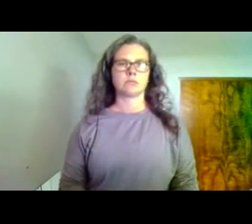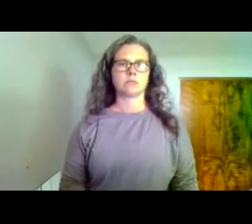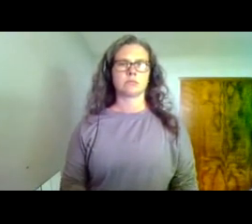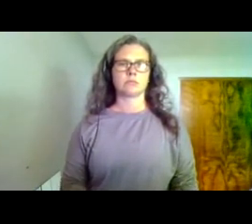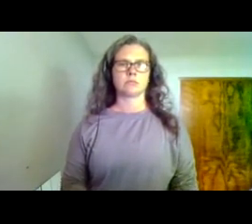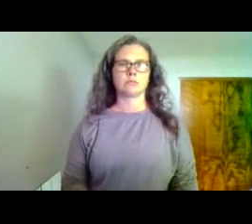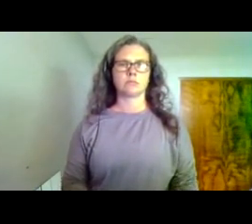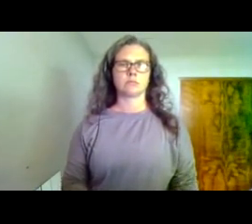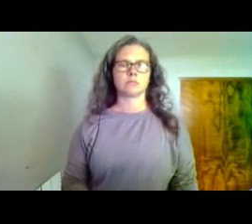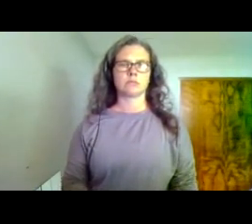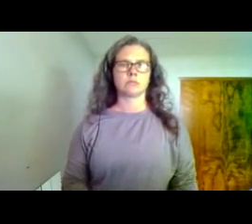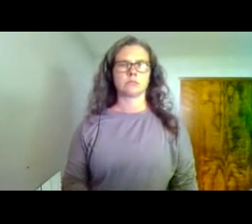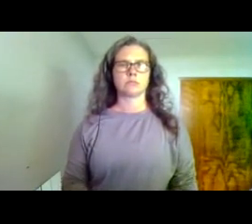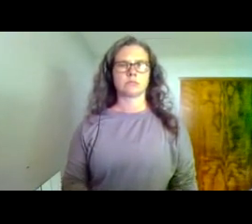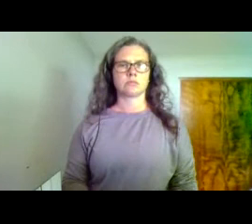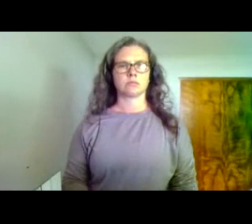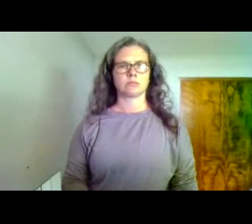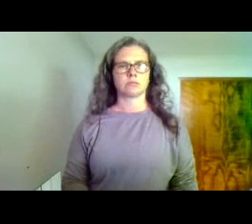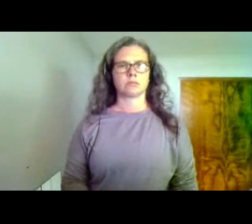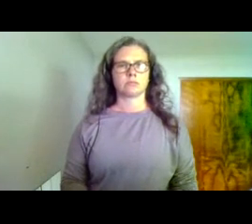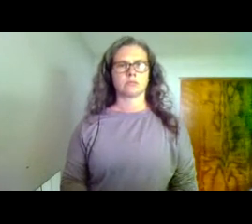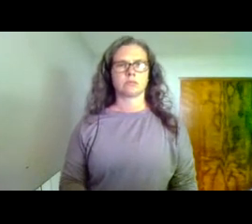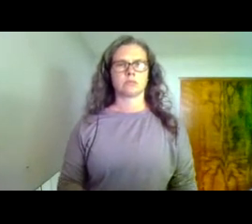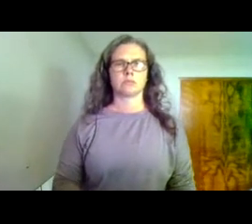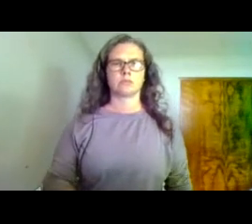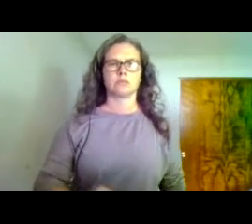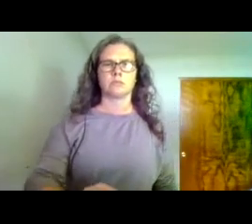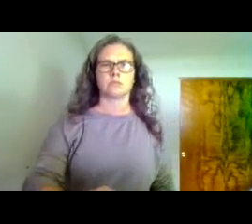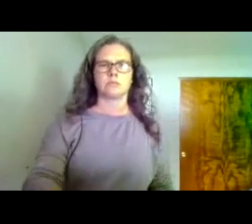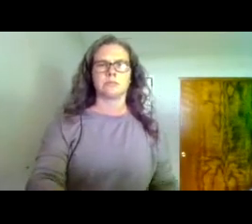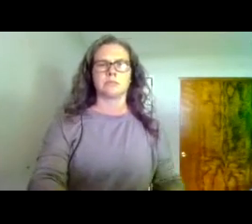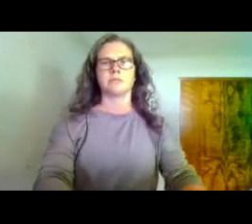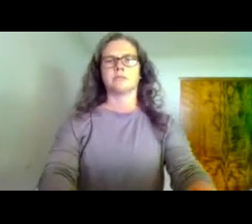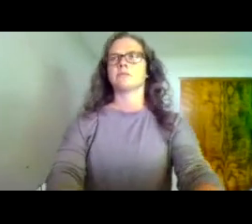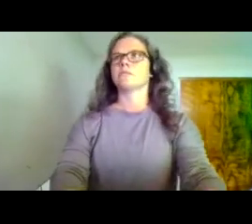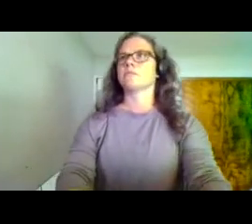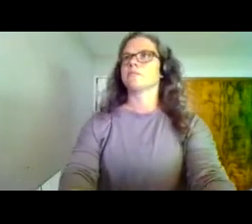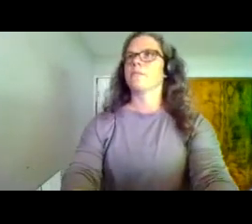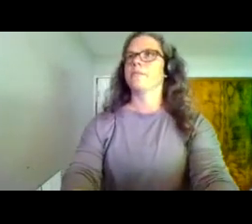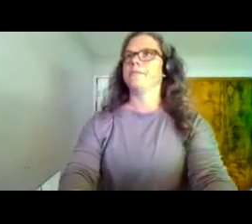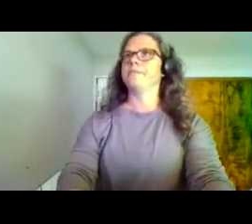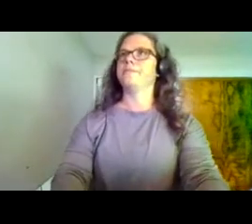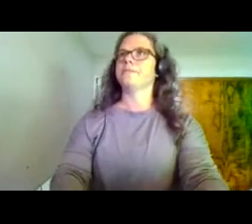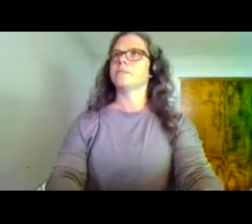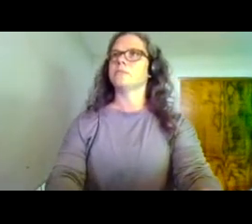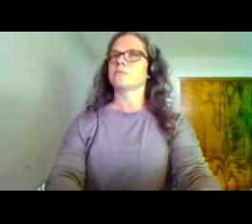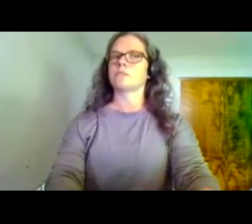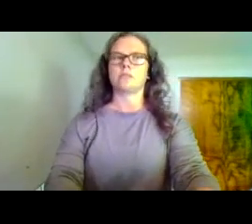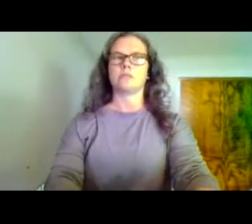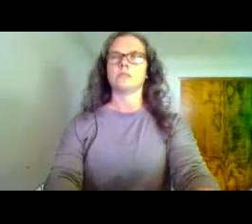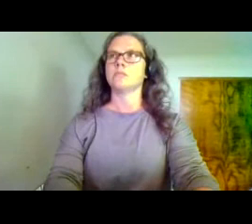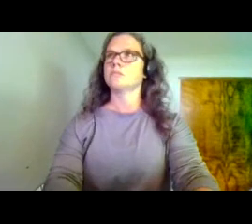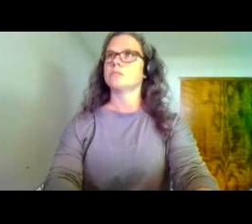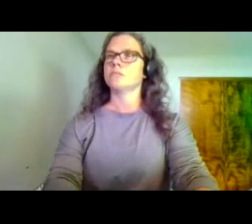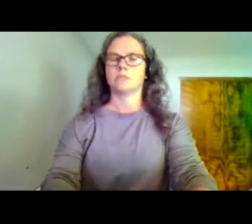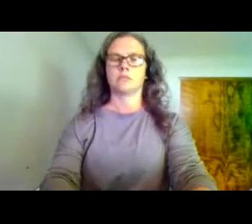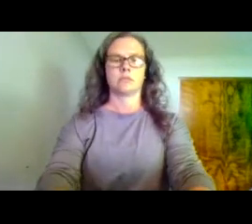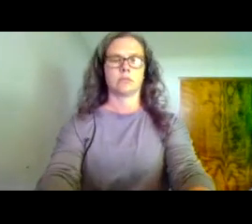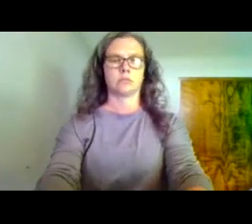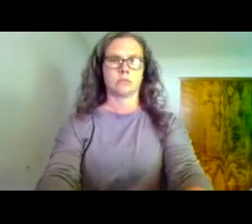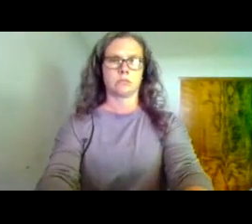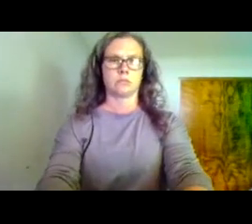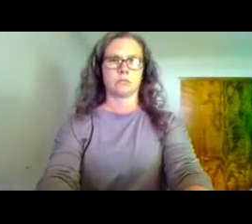of protection while your natives would grow in. And this particular one works best for a 2-to-1